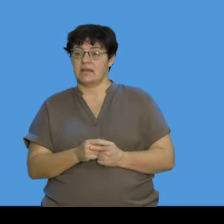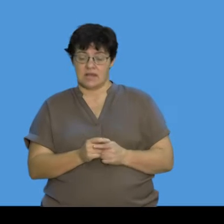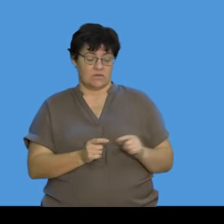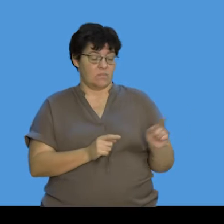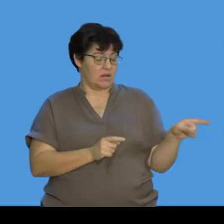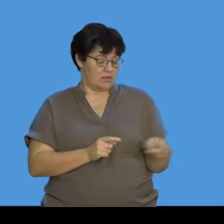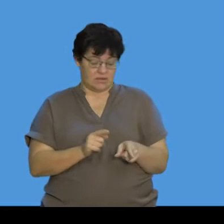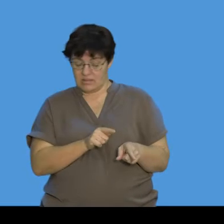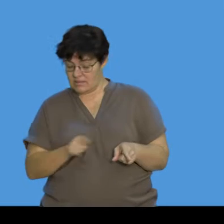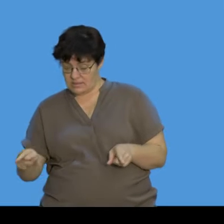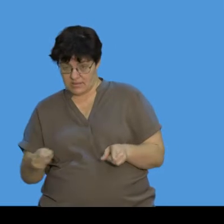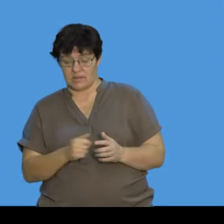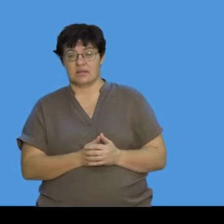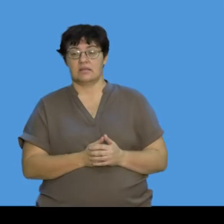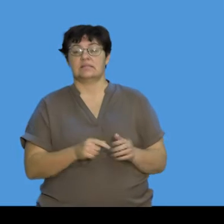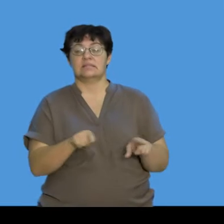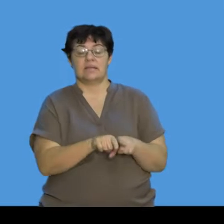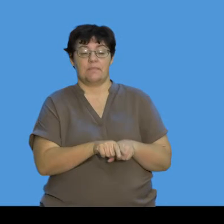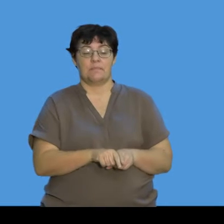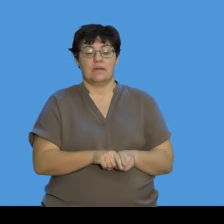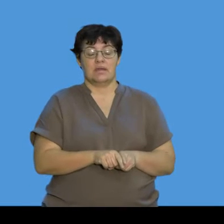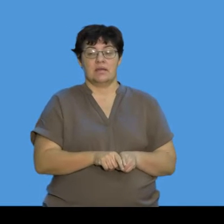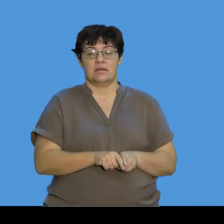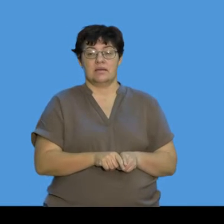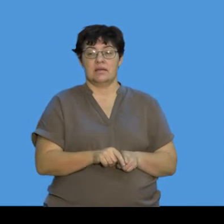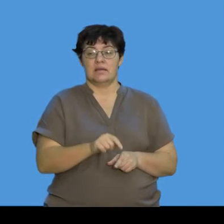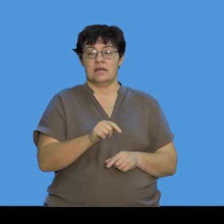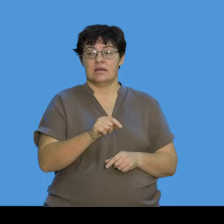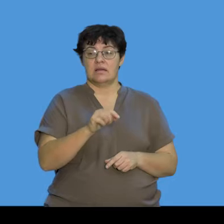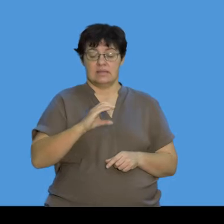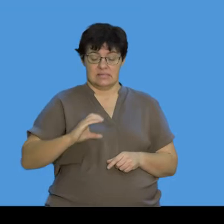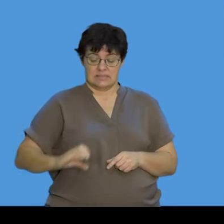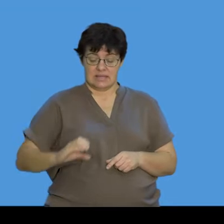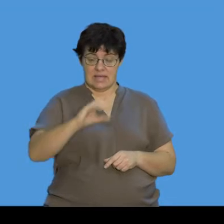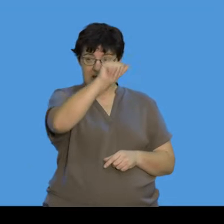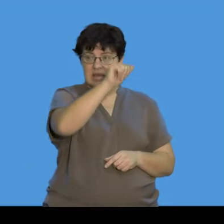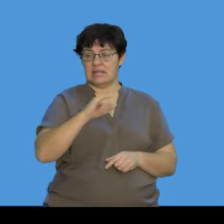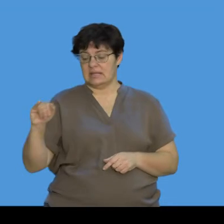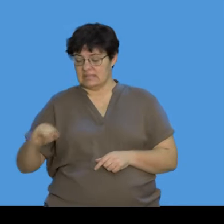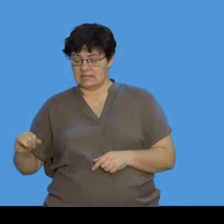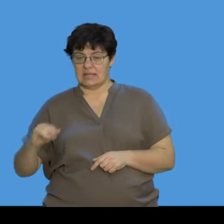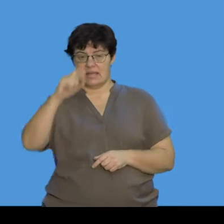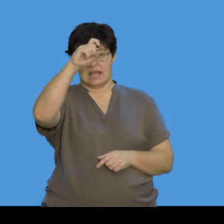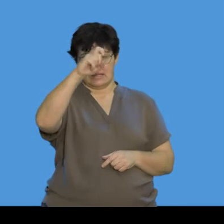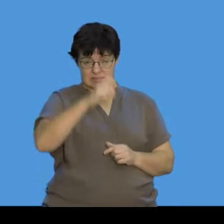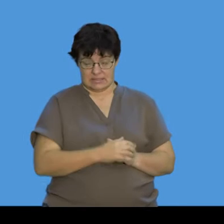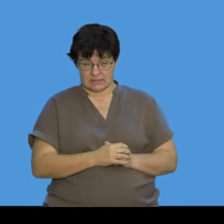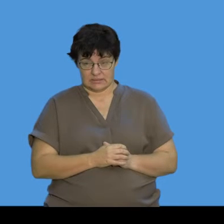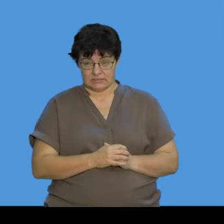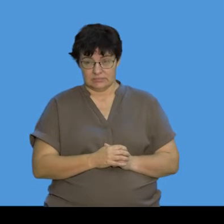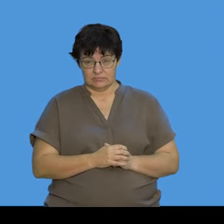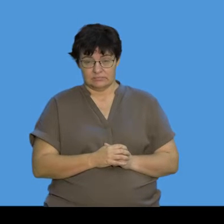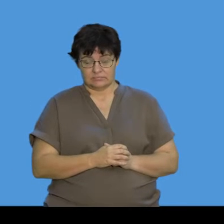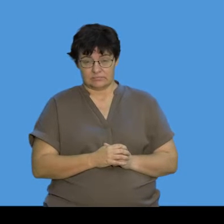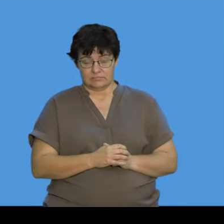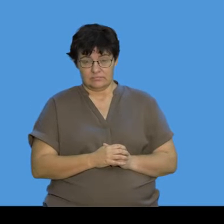also corresponding. And CA and ZX, they are also corresponding. Now guys,